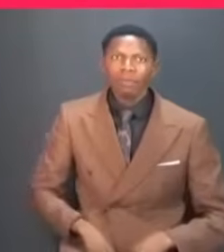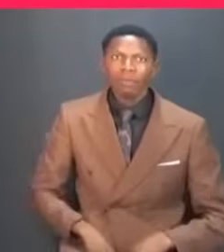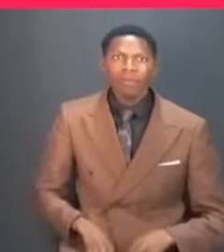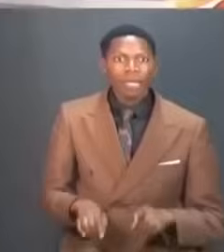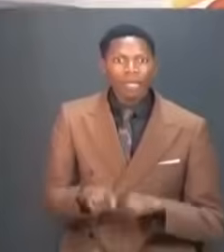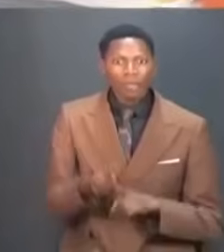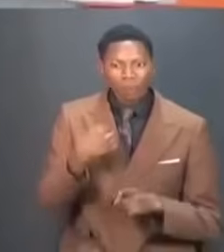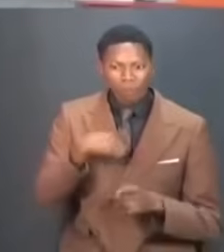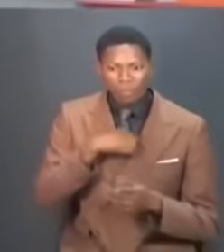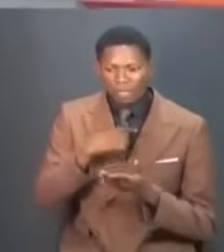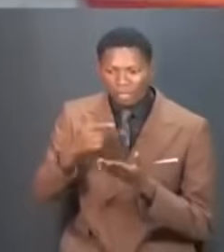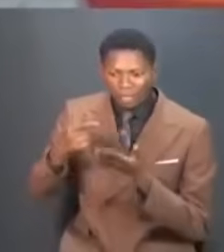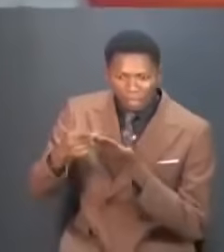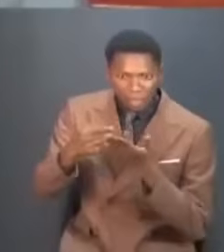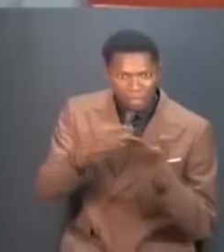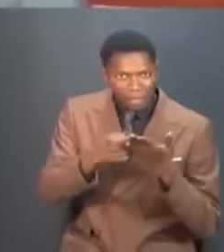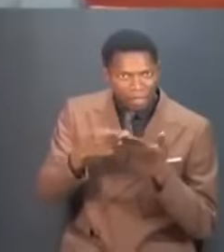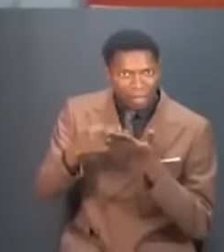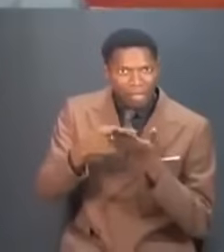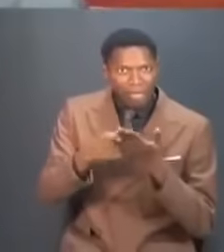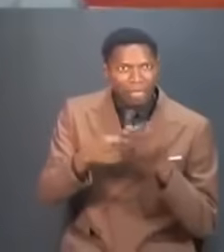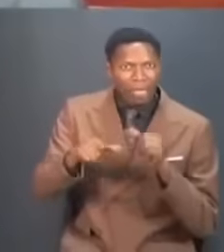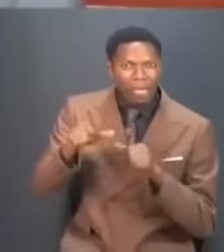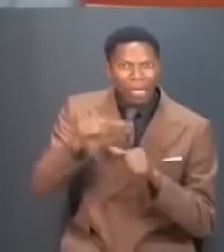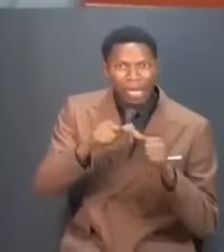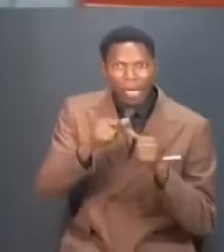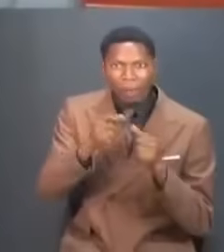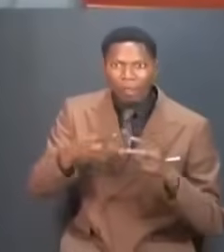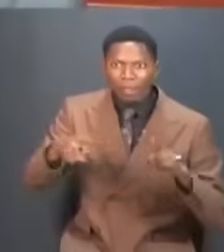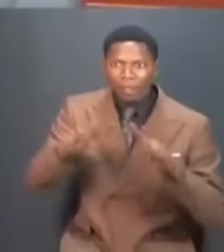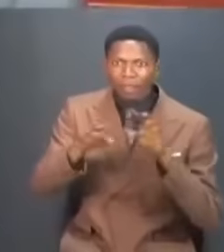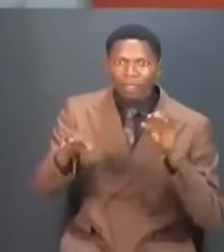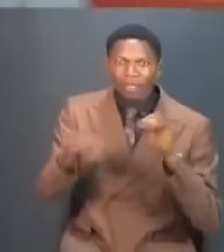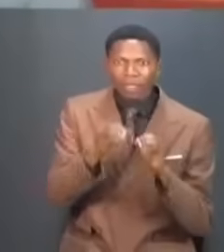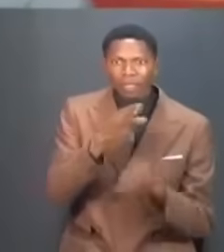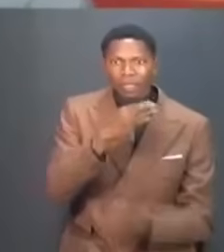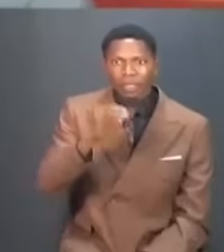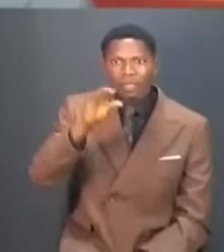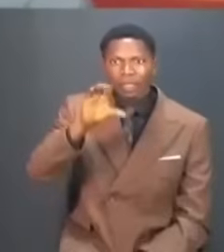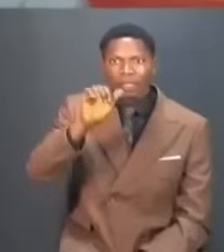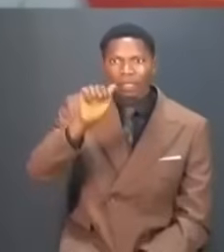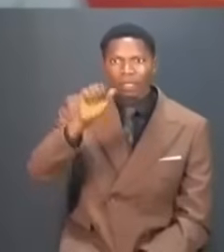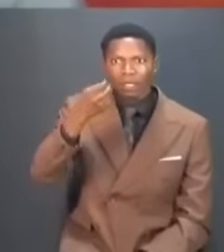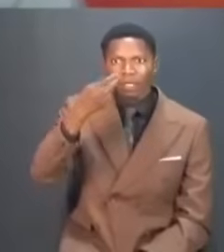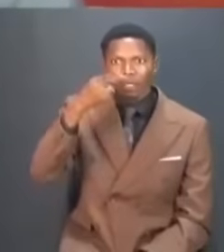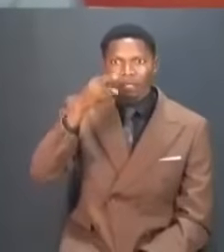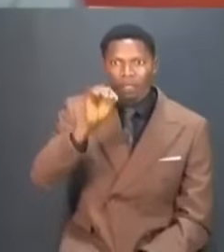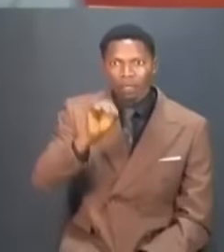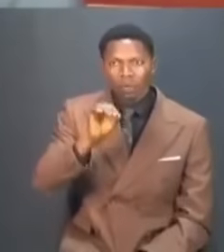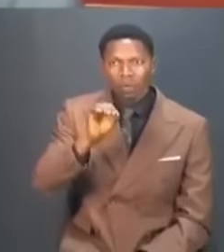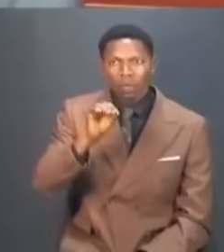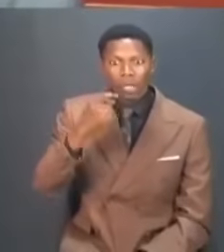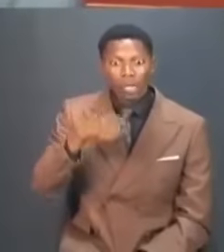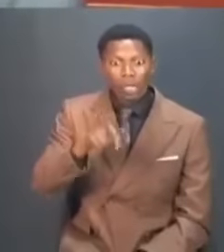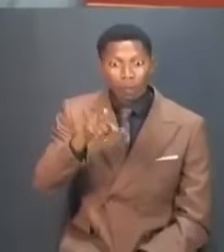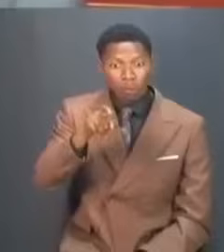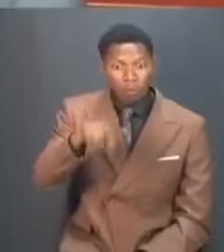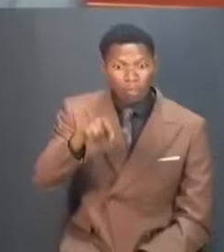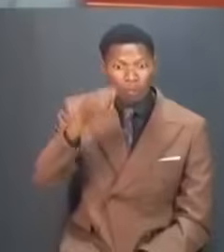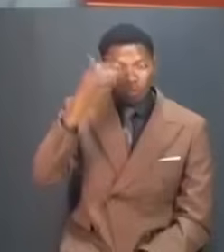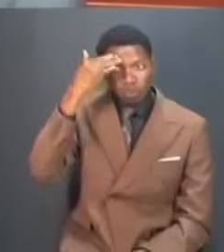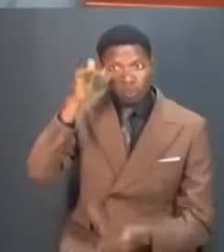talking about value addition and cashew, I want to respectfully bring to your attention that this year's budget